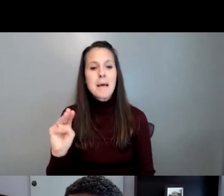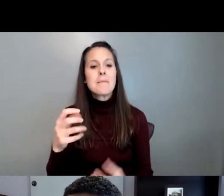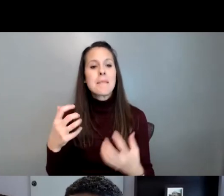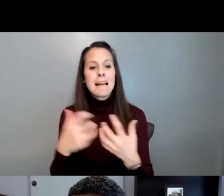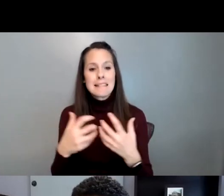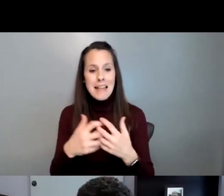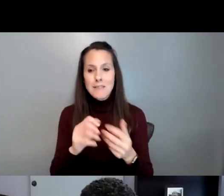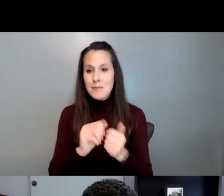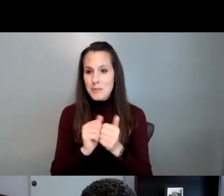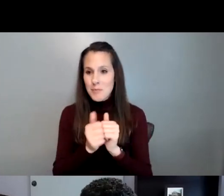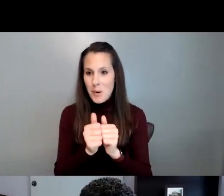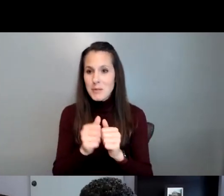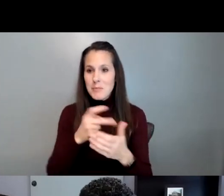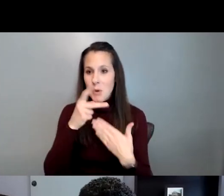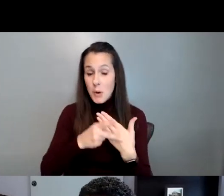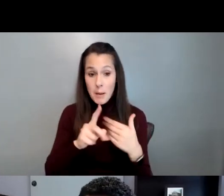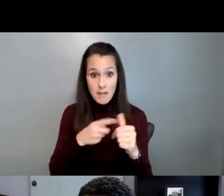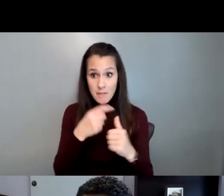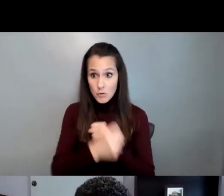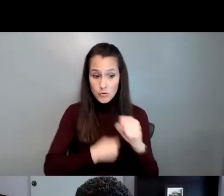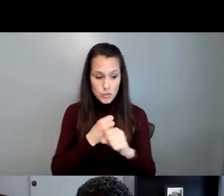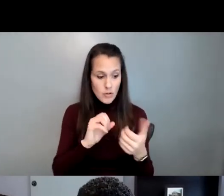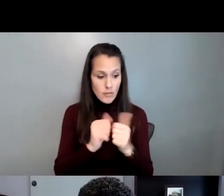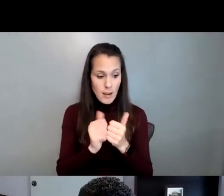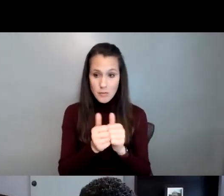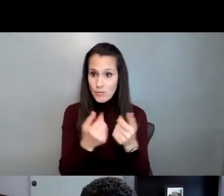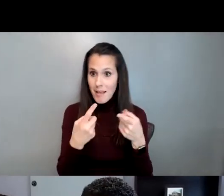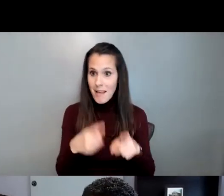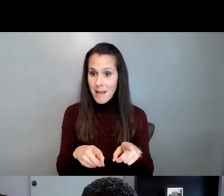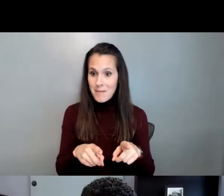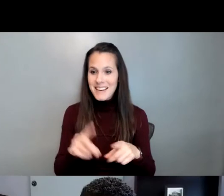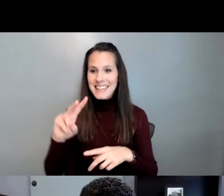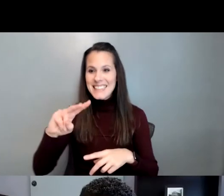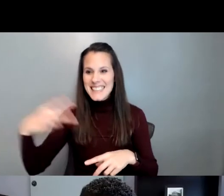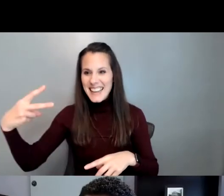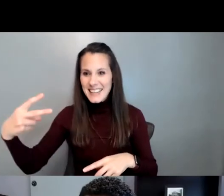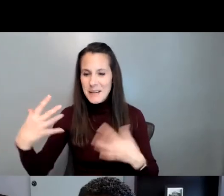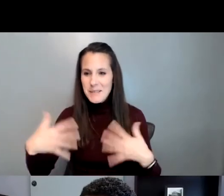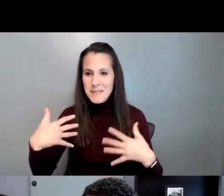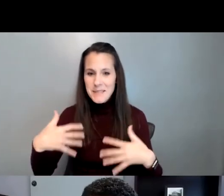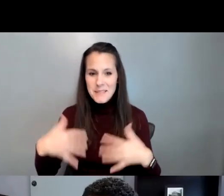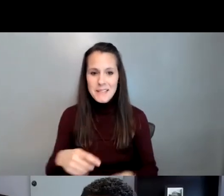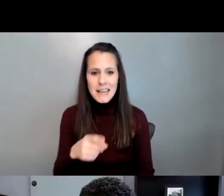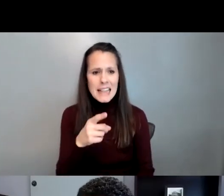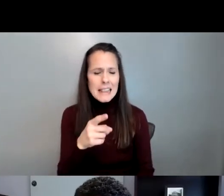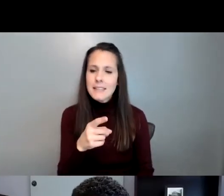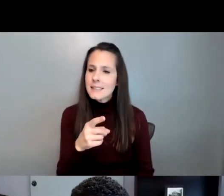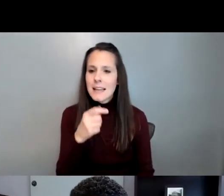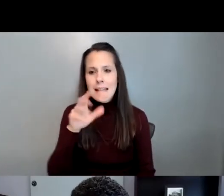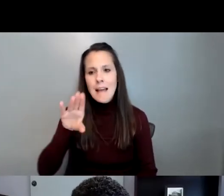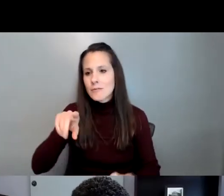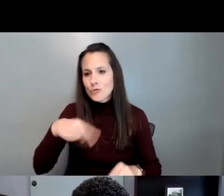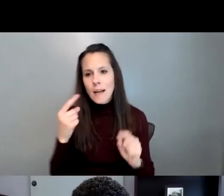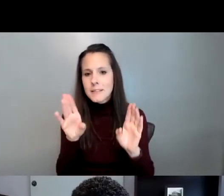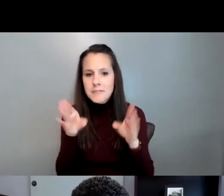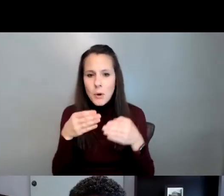program, because in their first year of competition, they were able to then get second place. And this is about so much more than sport for